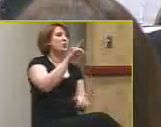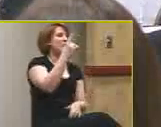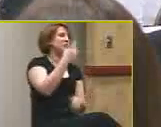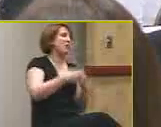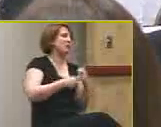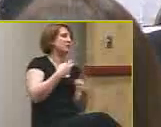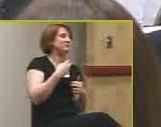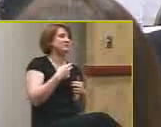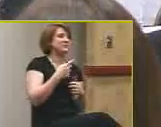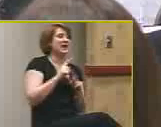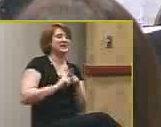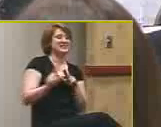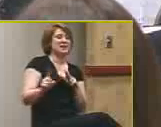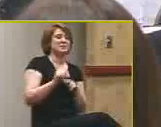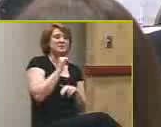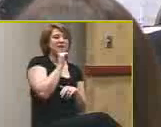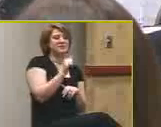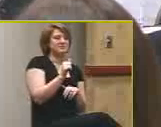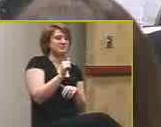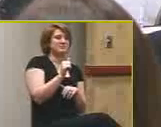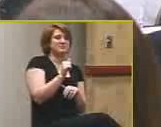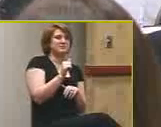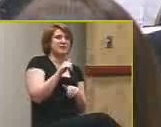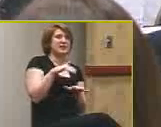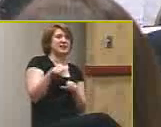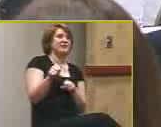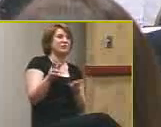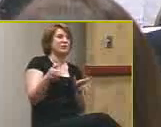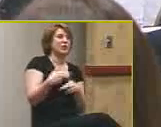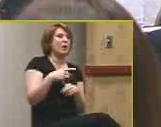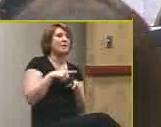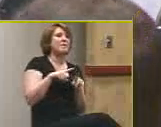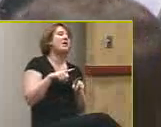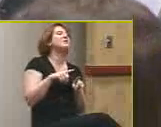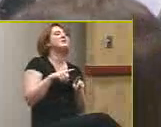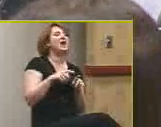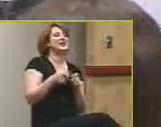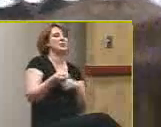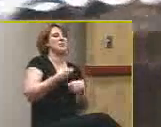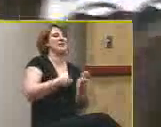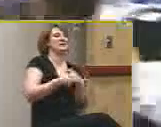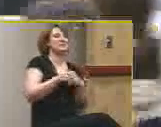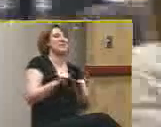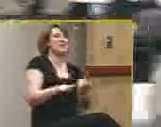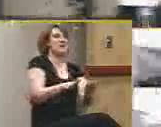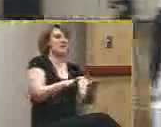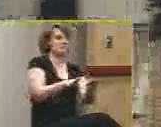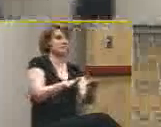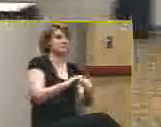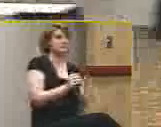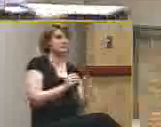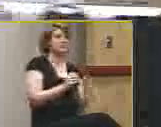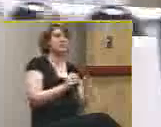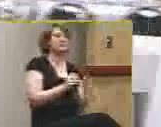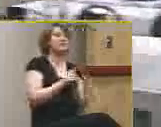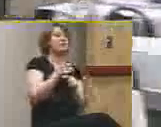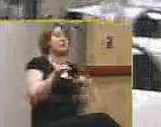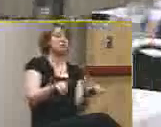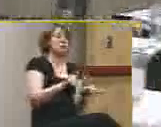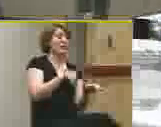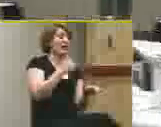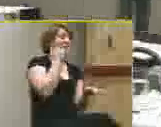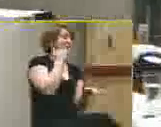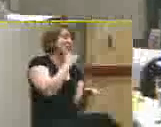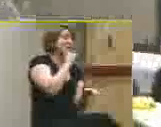not I'm not going to do it, but at least I'm out of the thoughts. It's another replacement behavior. You do this. If that